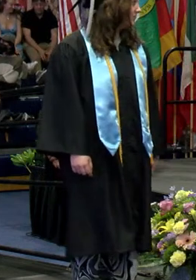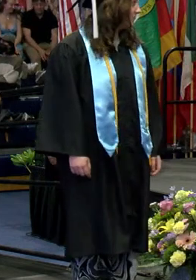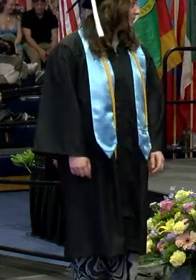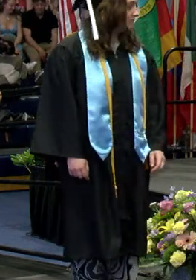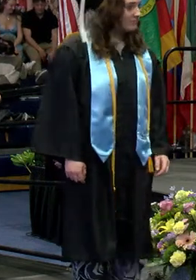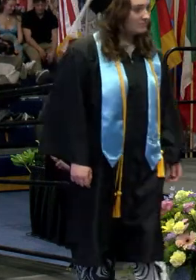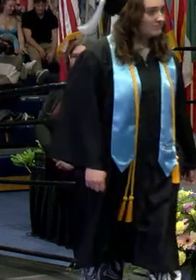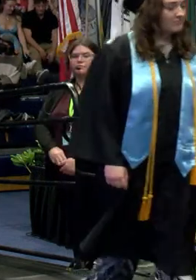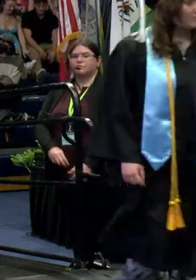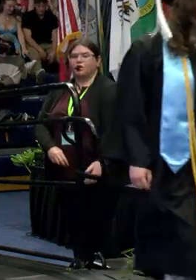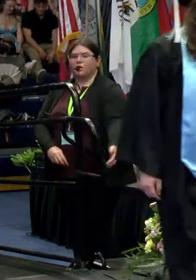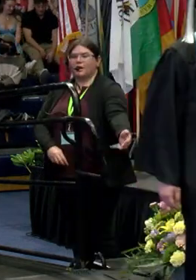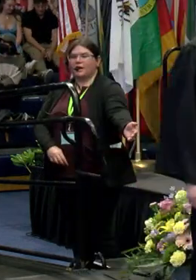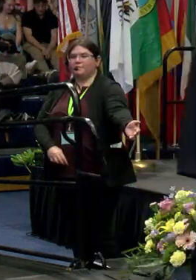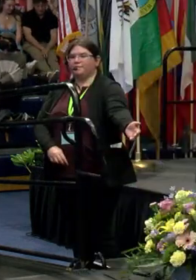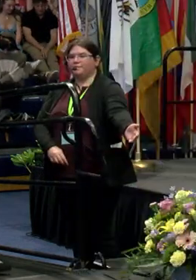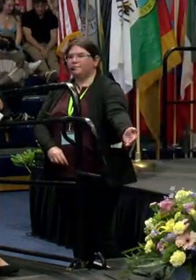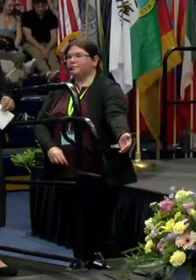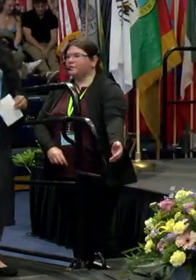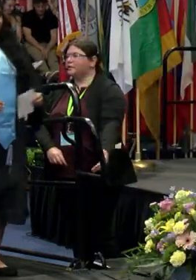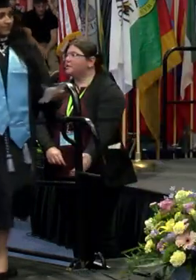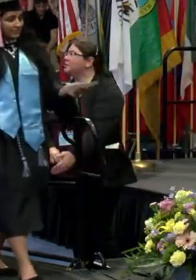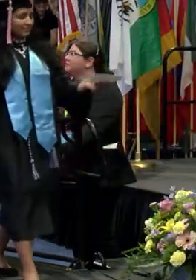Olivia Joelle Tyler, cum laude.